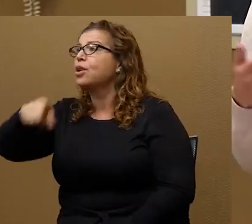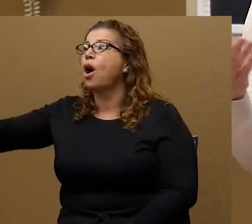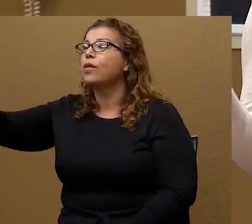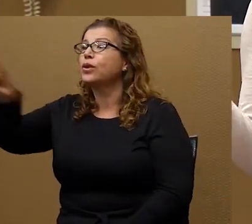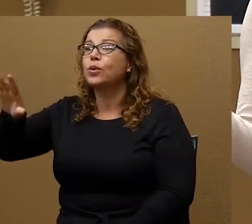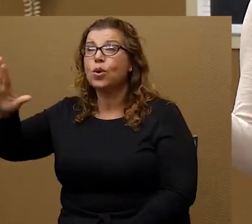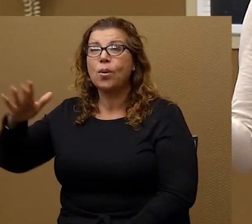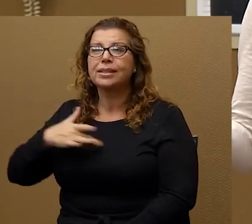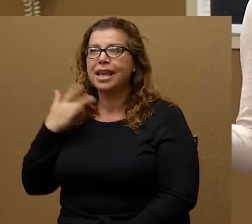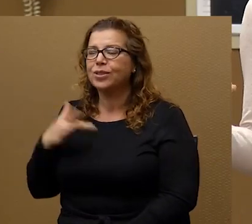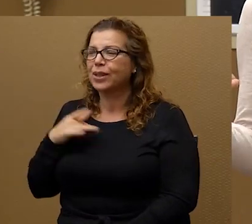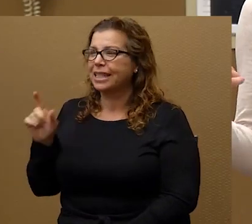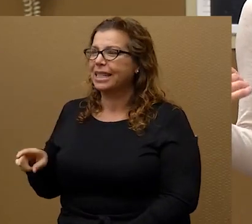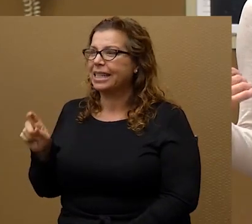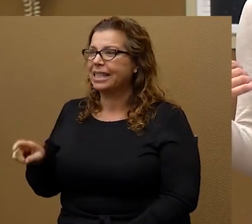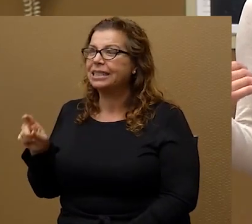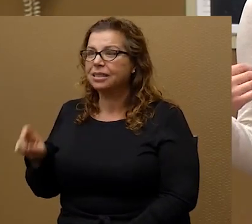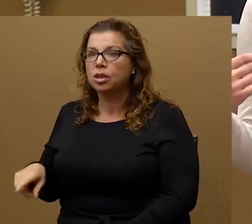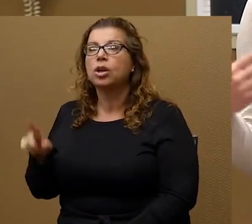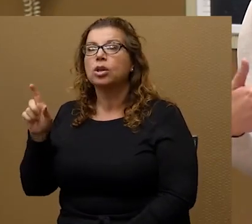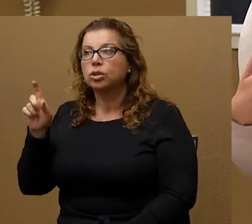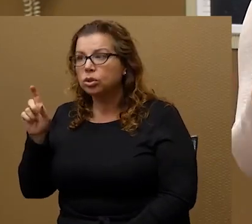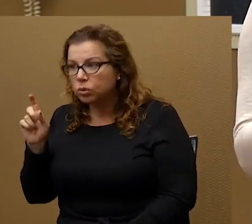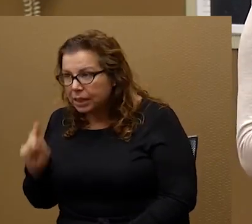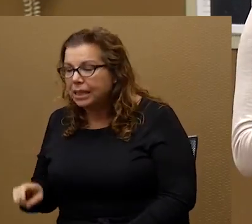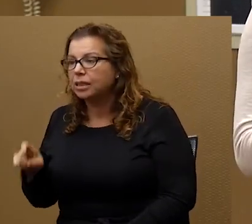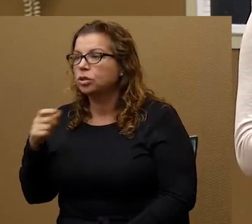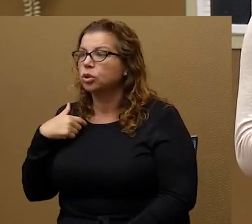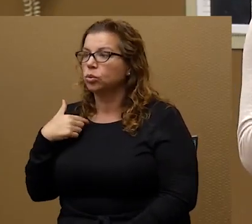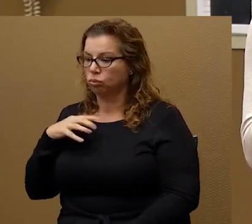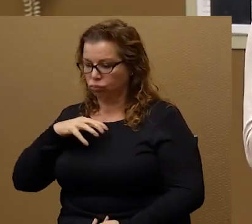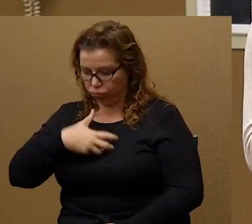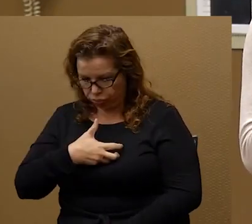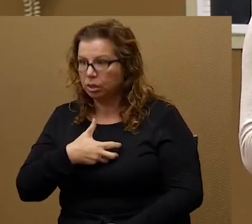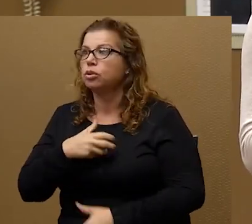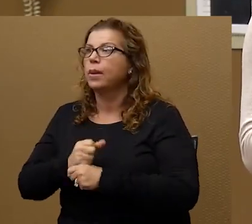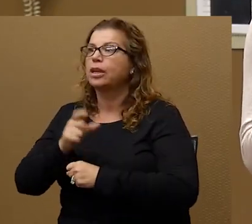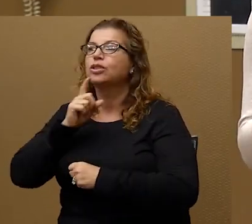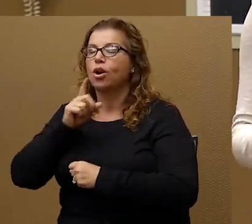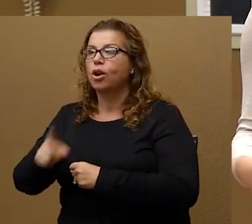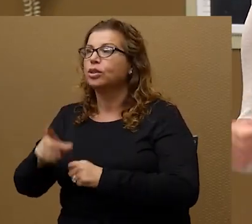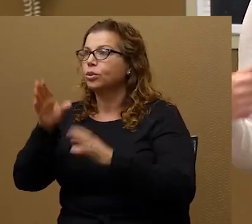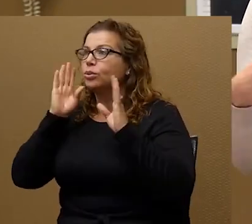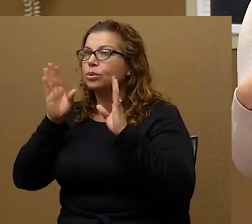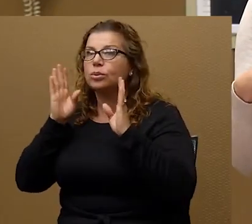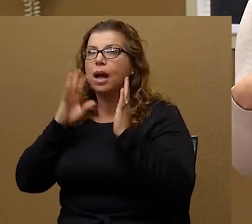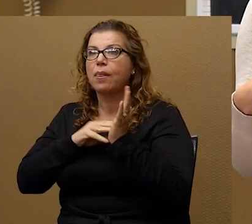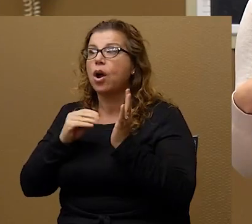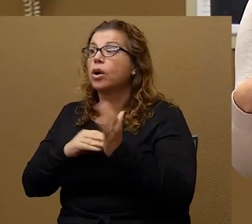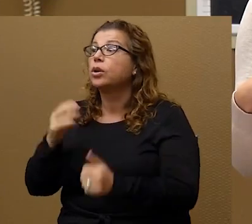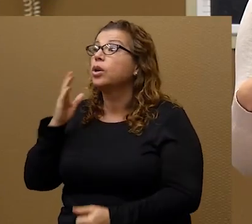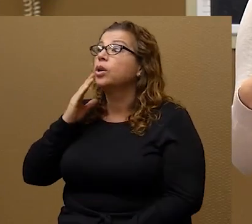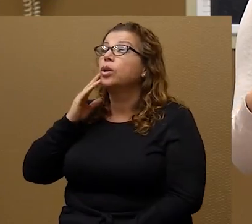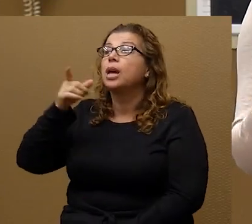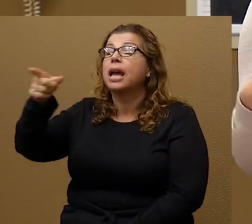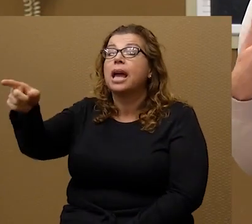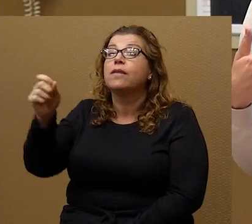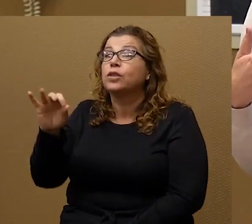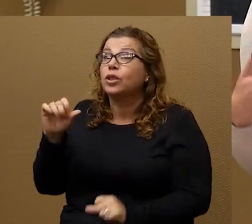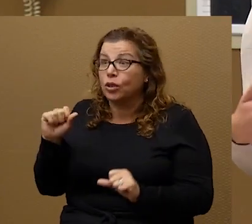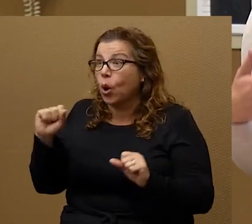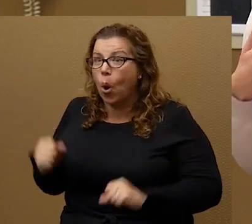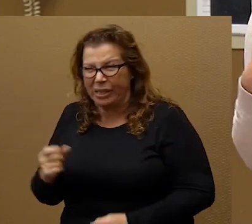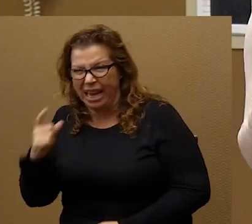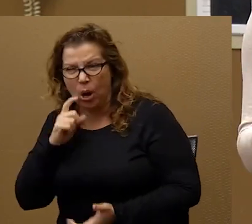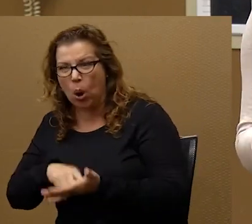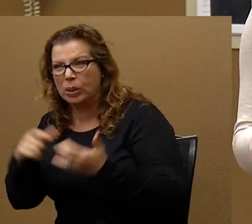You know, some of us have coats on in here, but if you didn't know that when I am cold, I can put on my coat, and you were